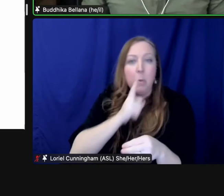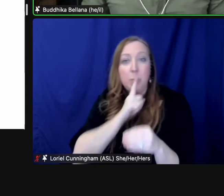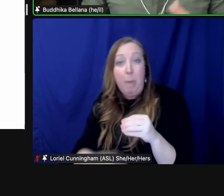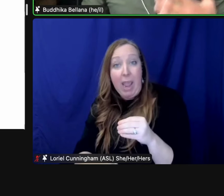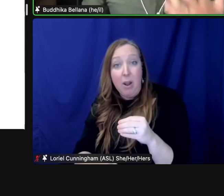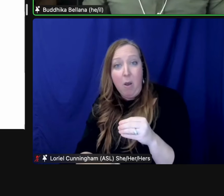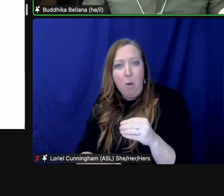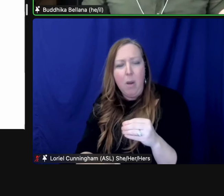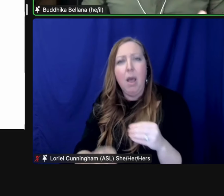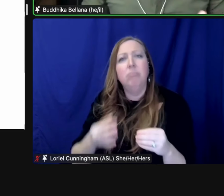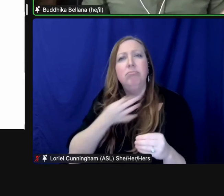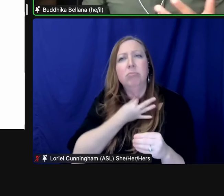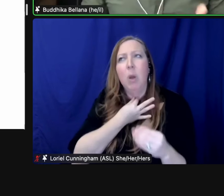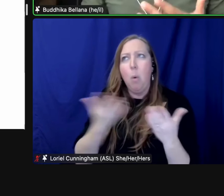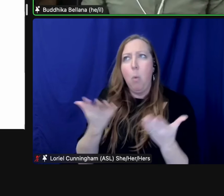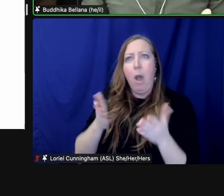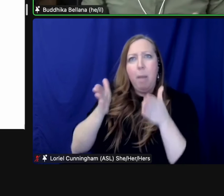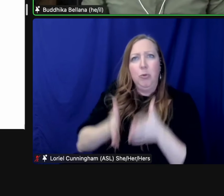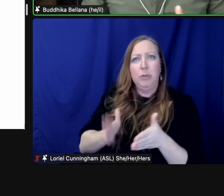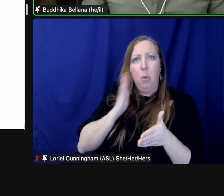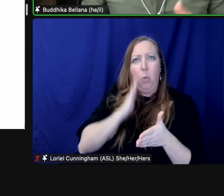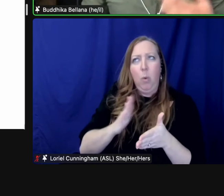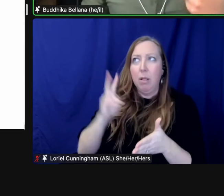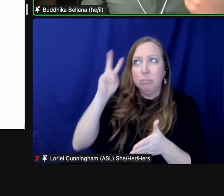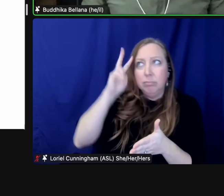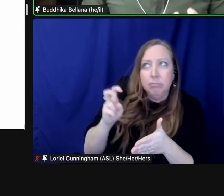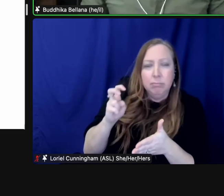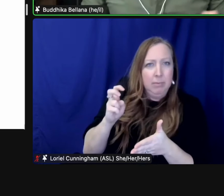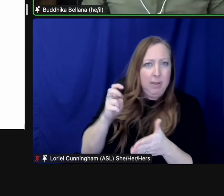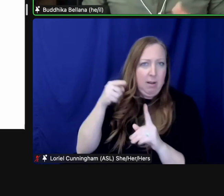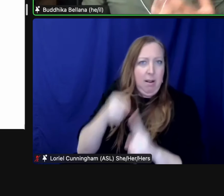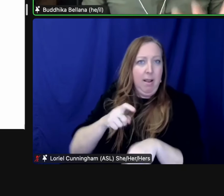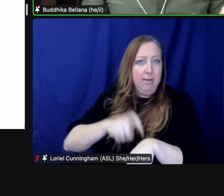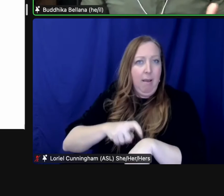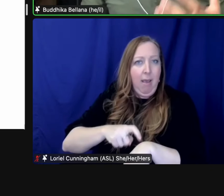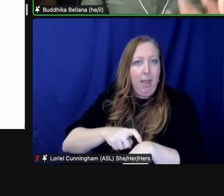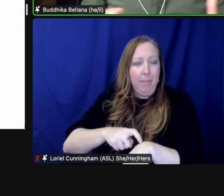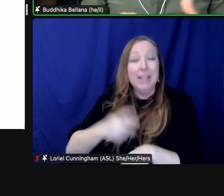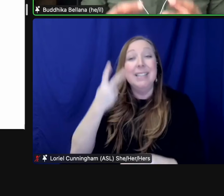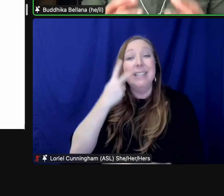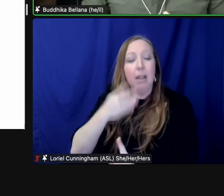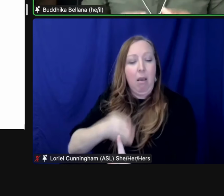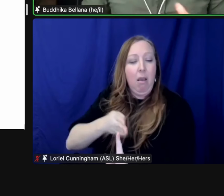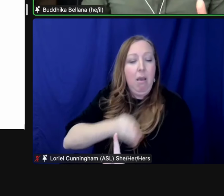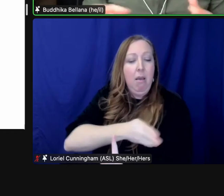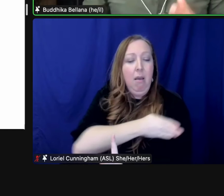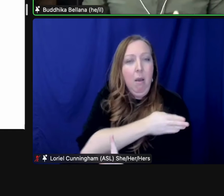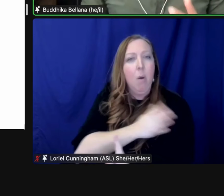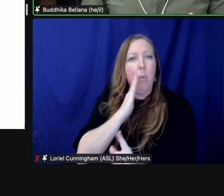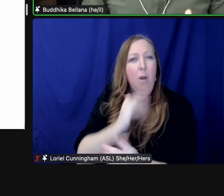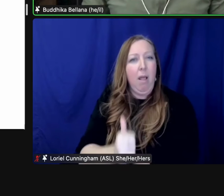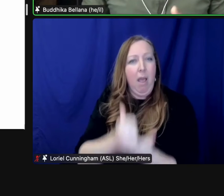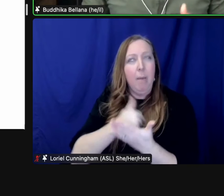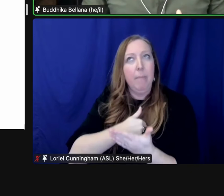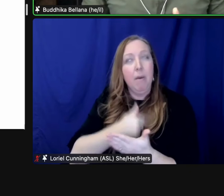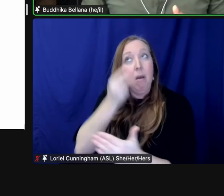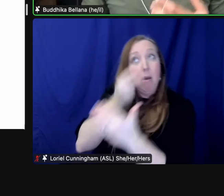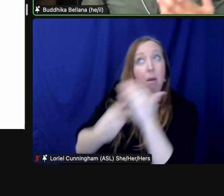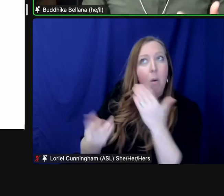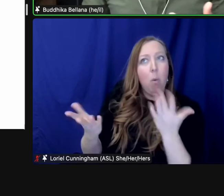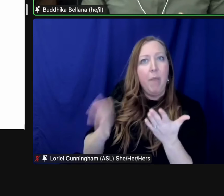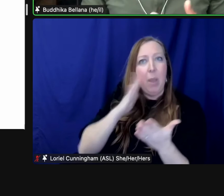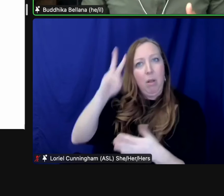time, looking at what they recalled previously would give you some kind of information, an index as to what they were going to recall next. So for example,